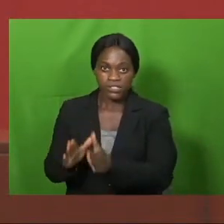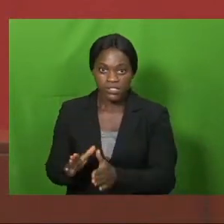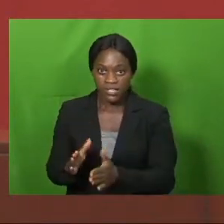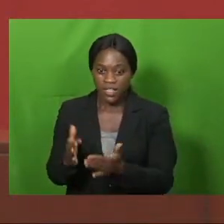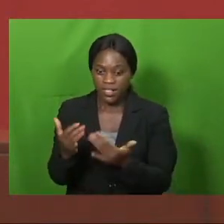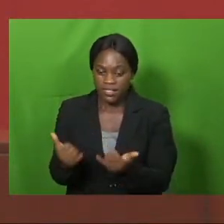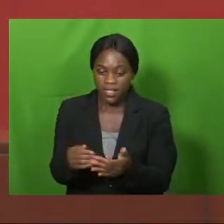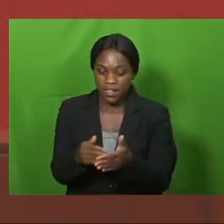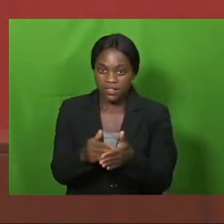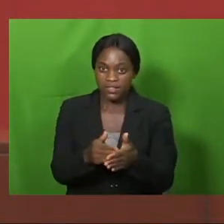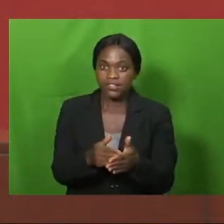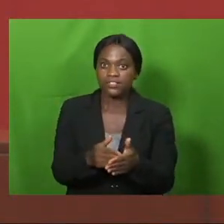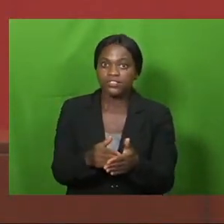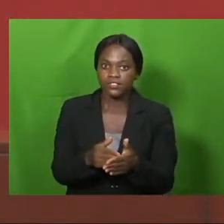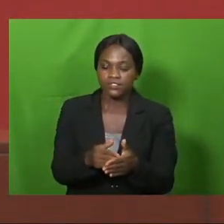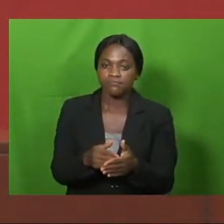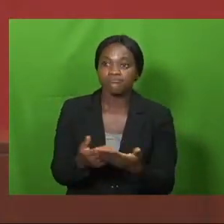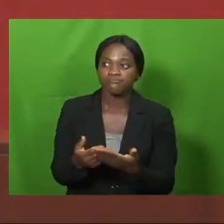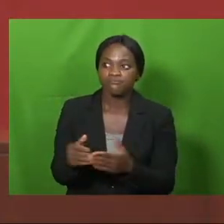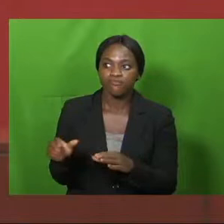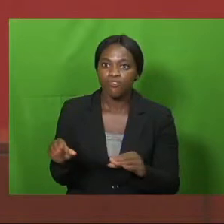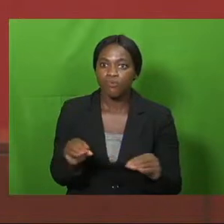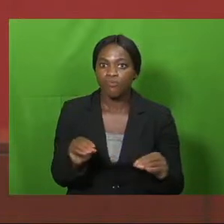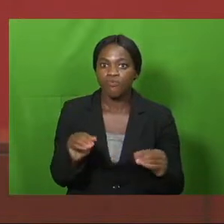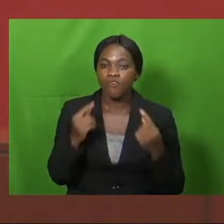to move the motion.